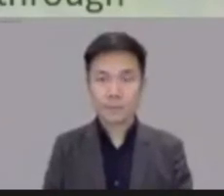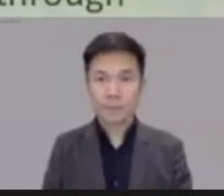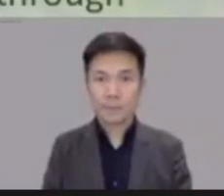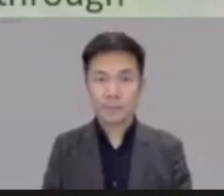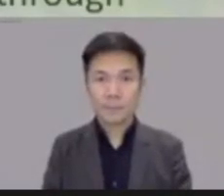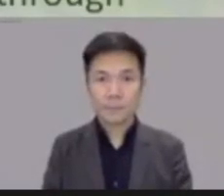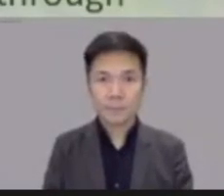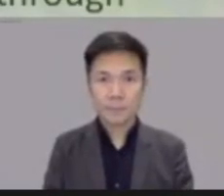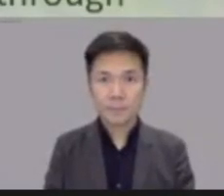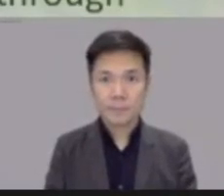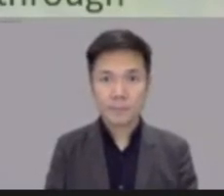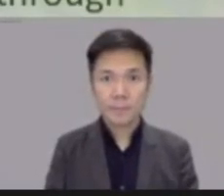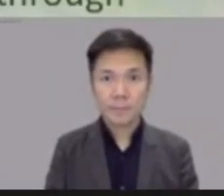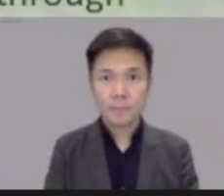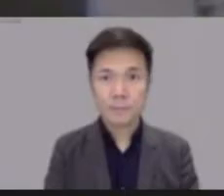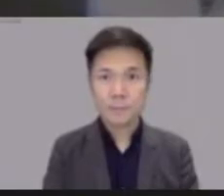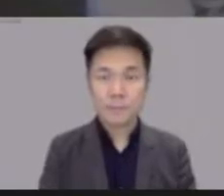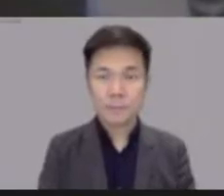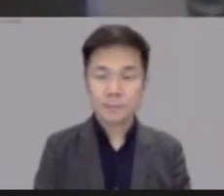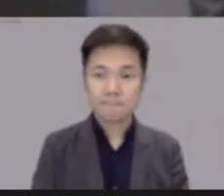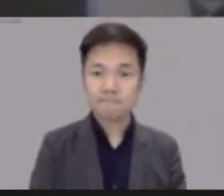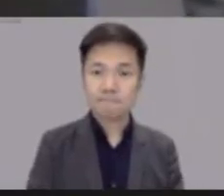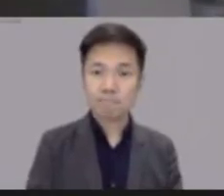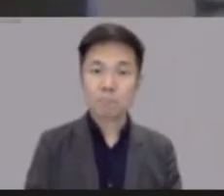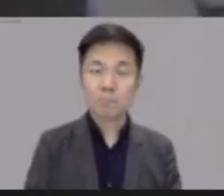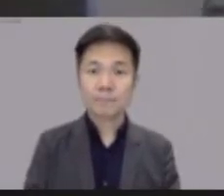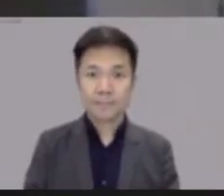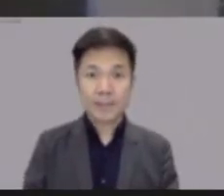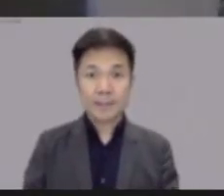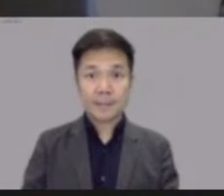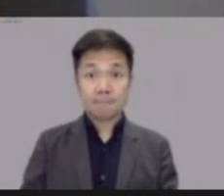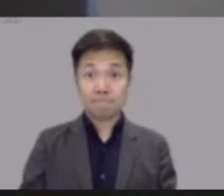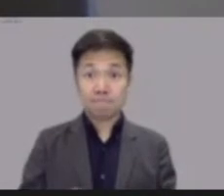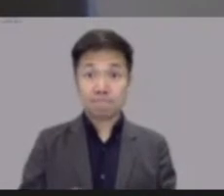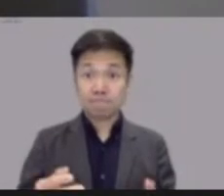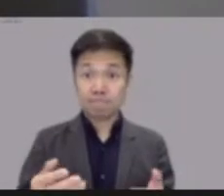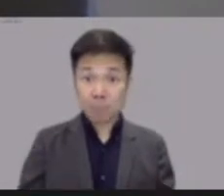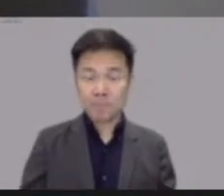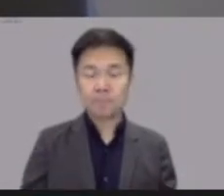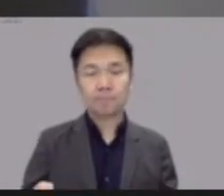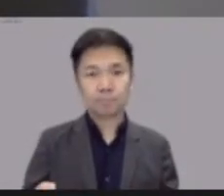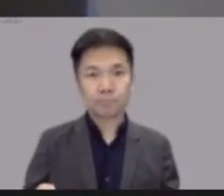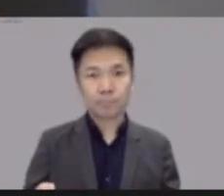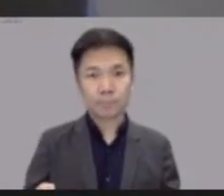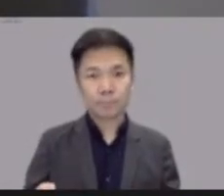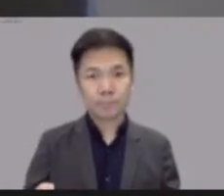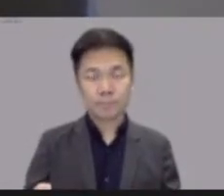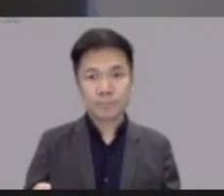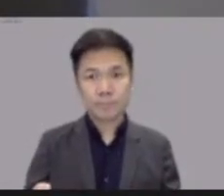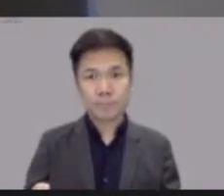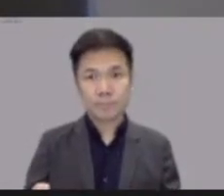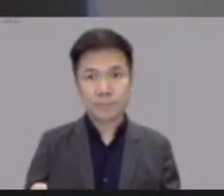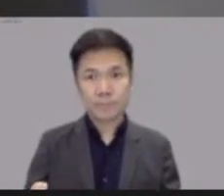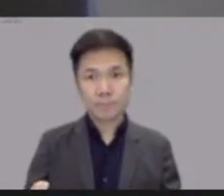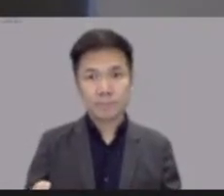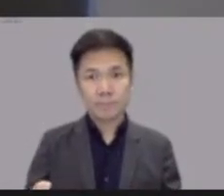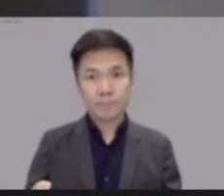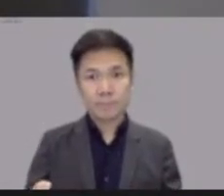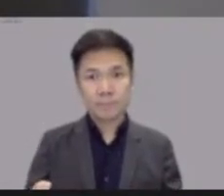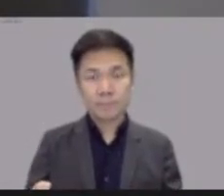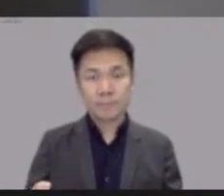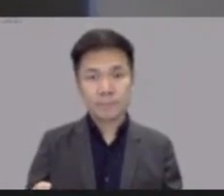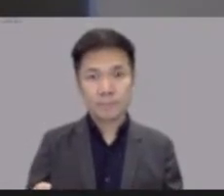um uh the Secretariat would like to receive the comments from the distinctive